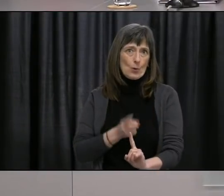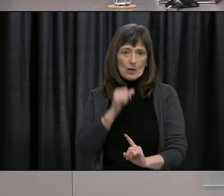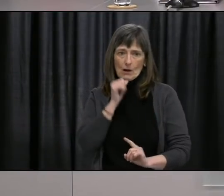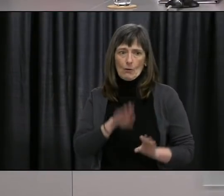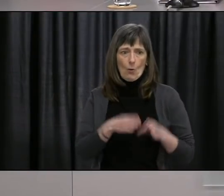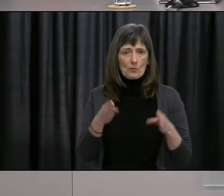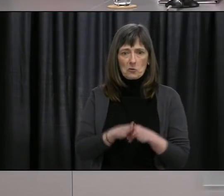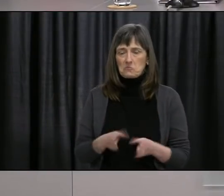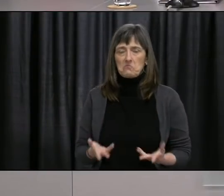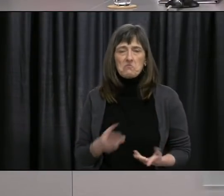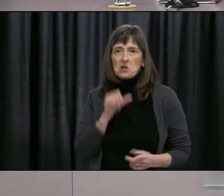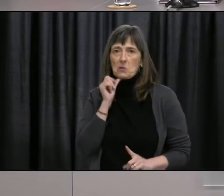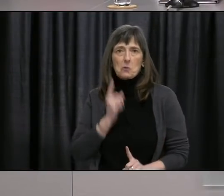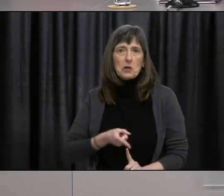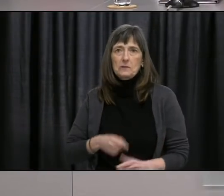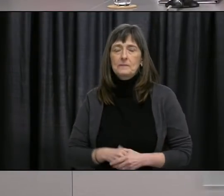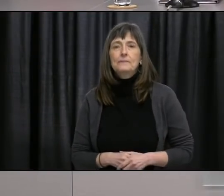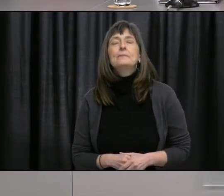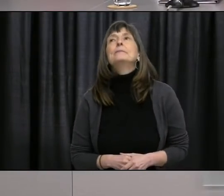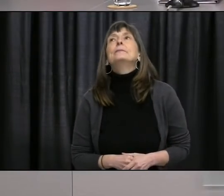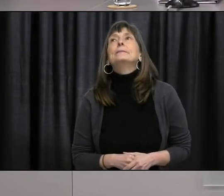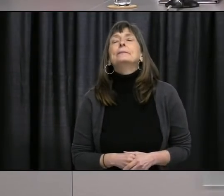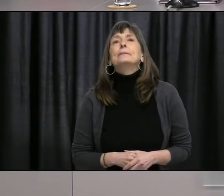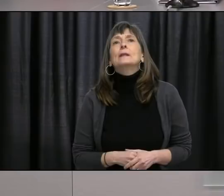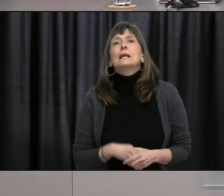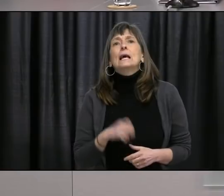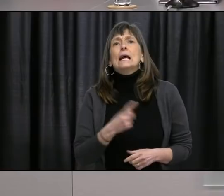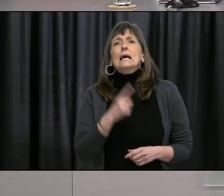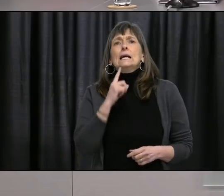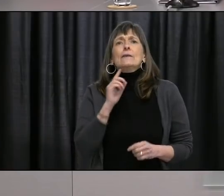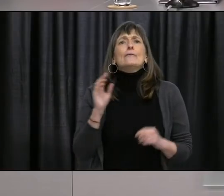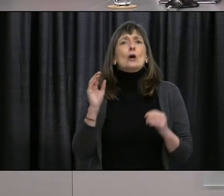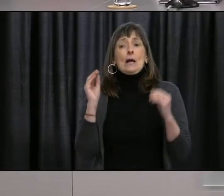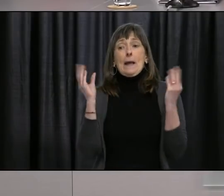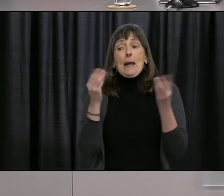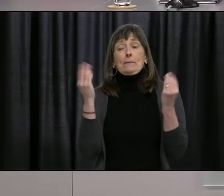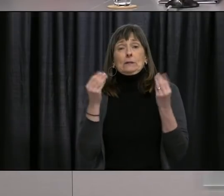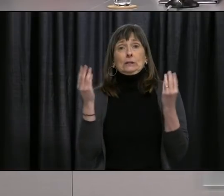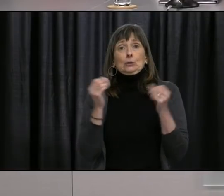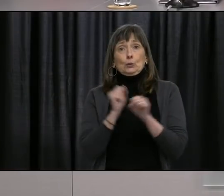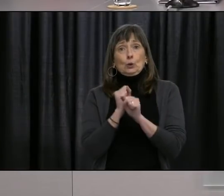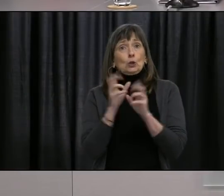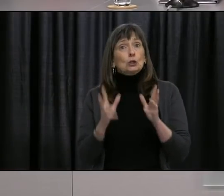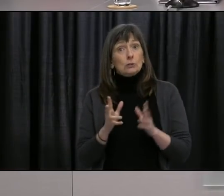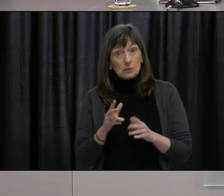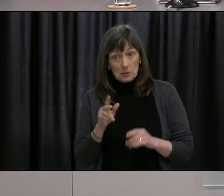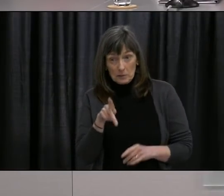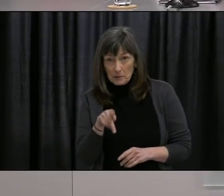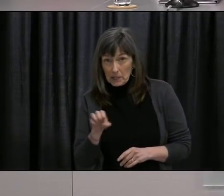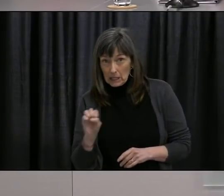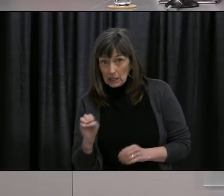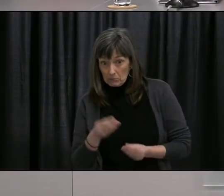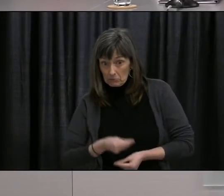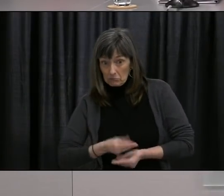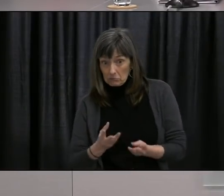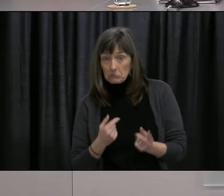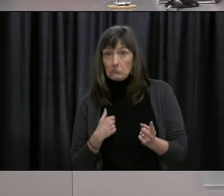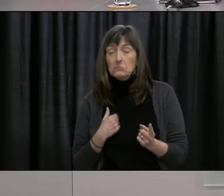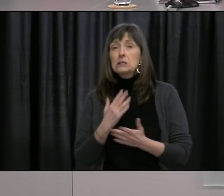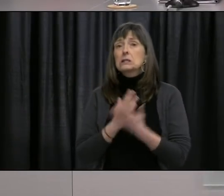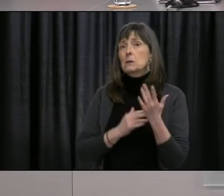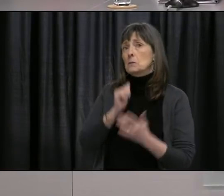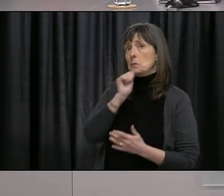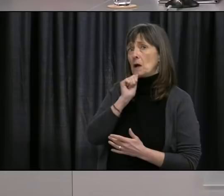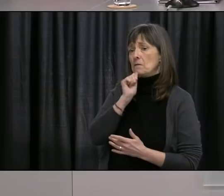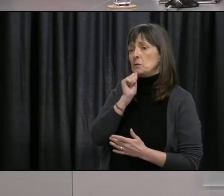Heggie, you've insisted that paramedics are equipped well with PPE, yet I've heard from some in private and community-based services, which I rely pretty heavily